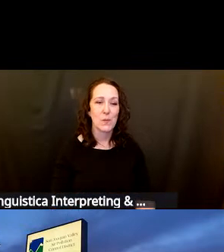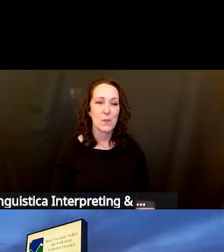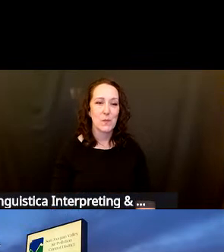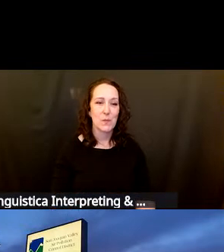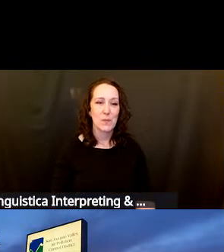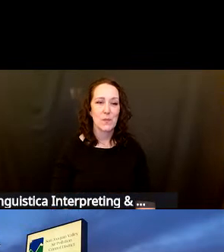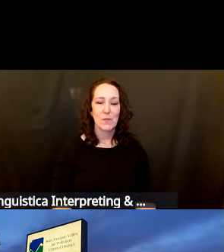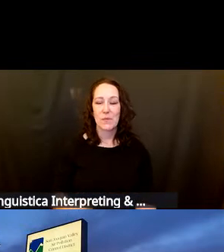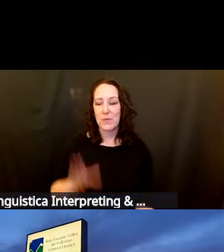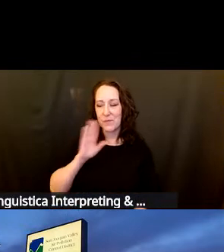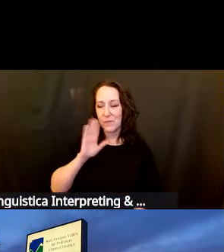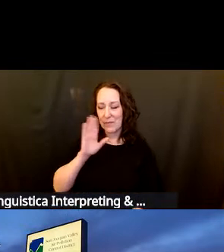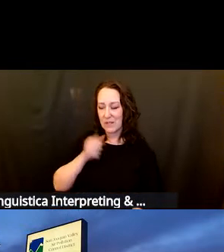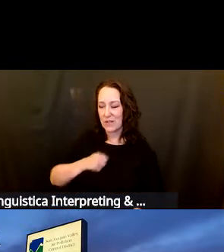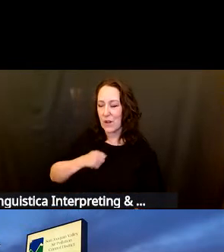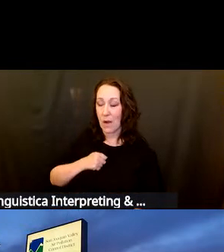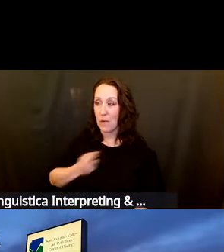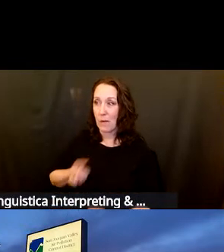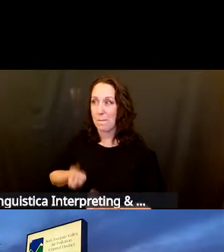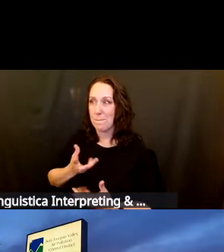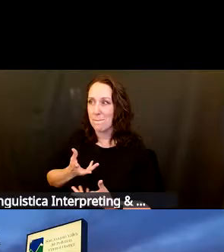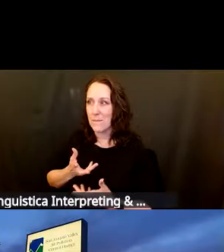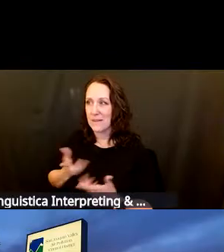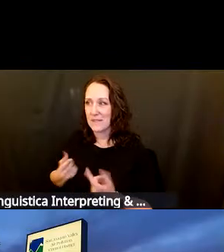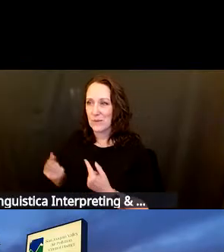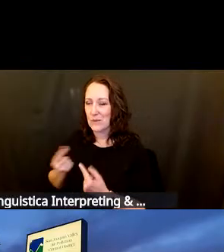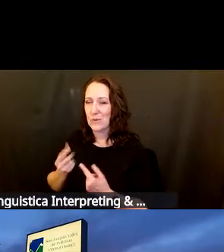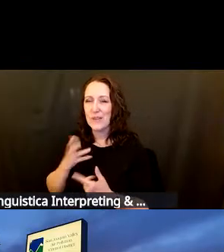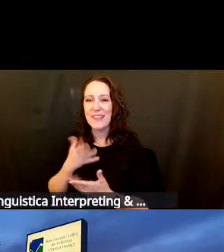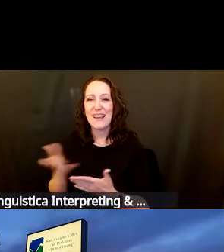Hi, I was sorry, I was multitasking and I might have missed it, but